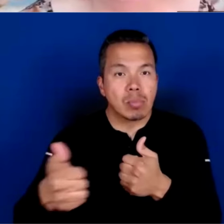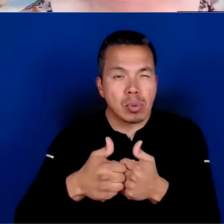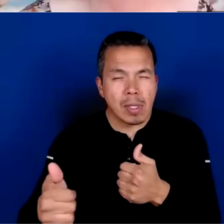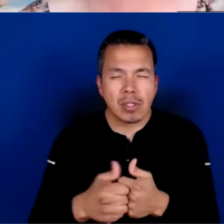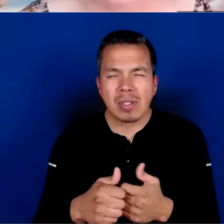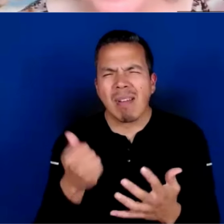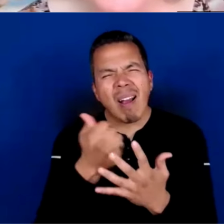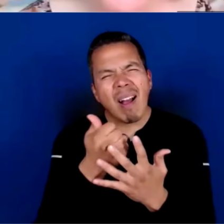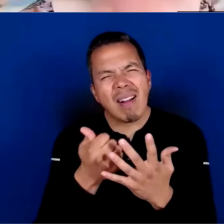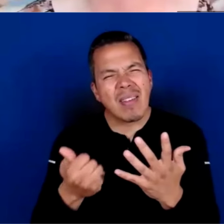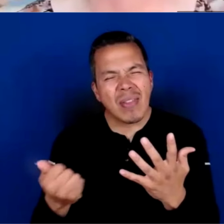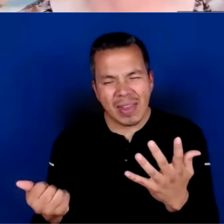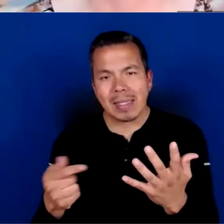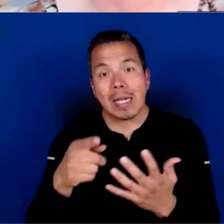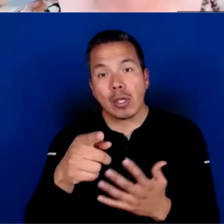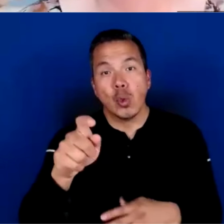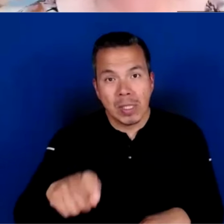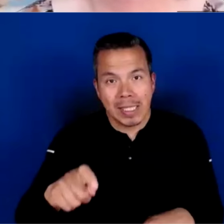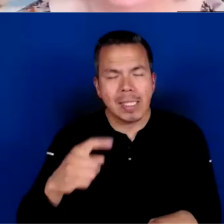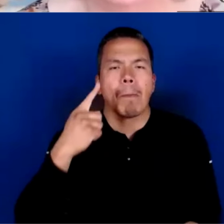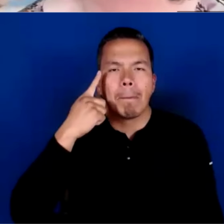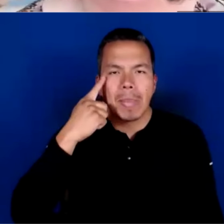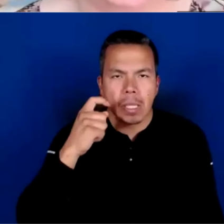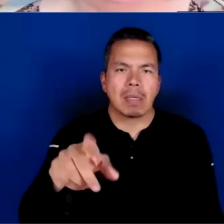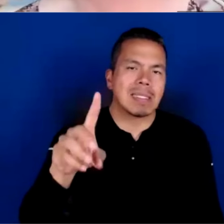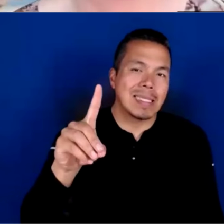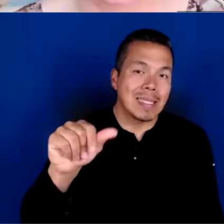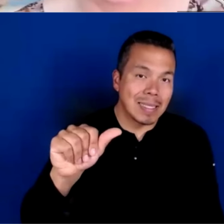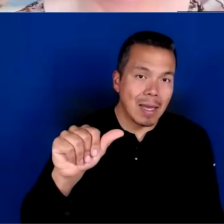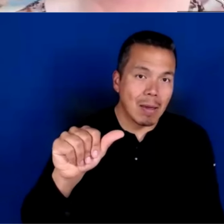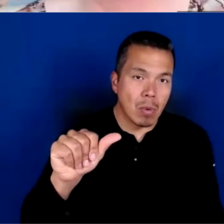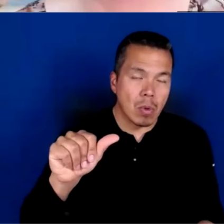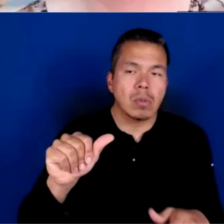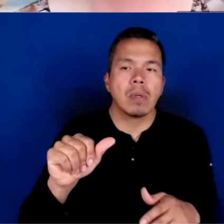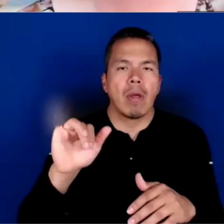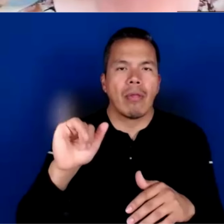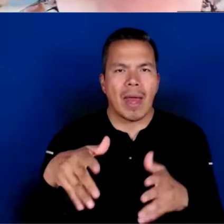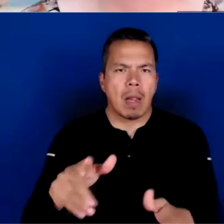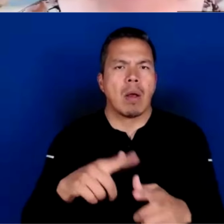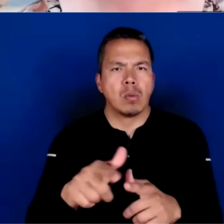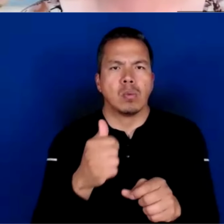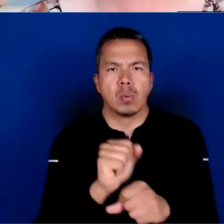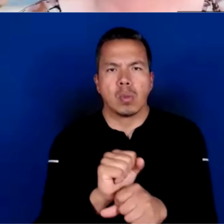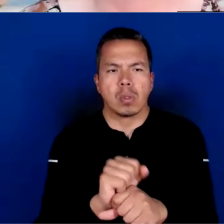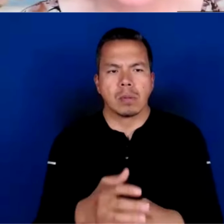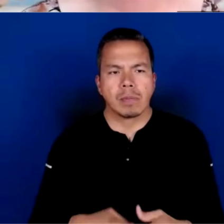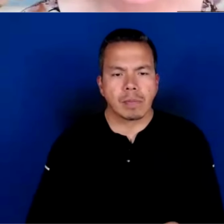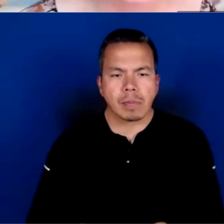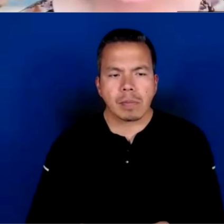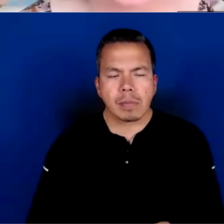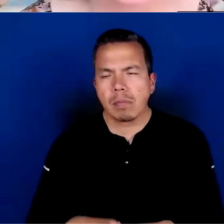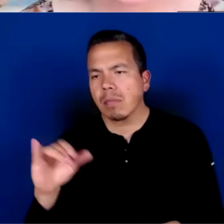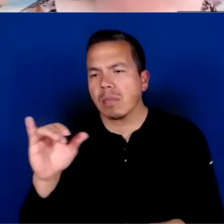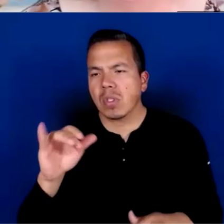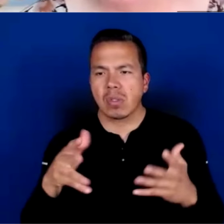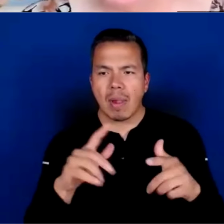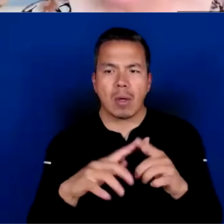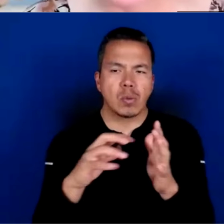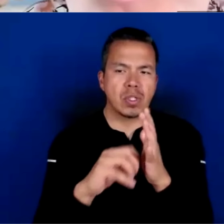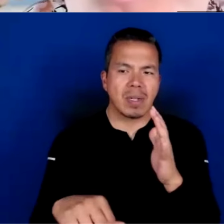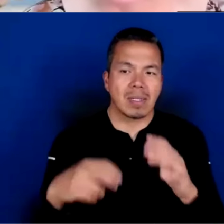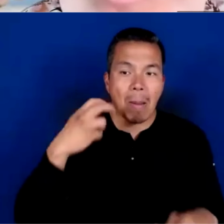things that you need because of your disability in order to be able to work. You also get to deduct blind work expenses